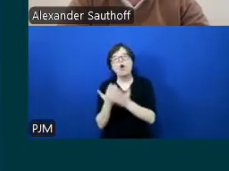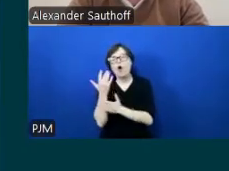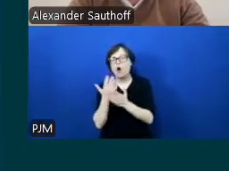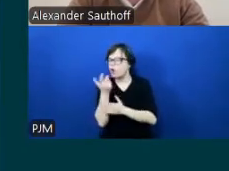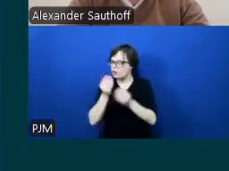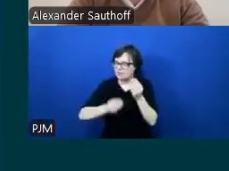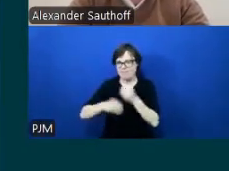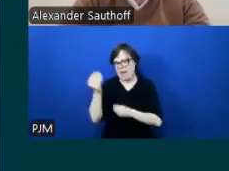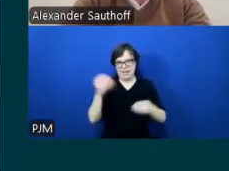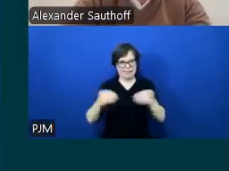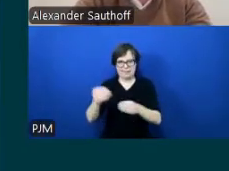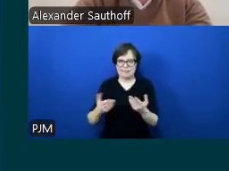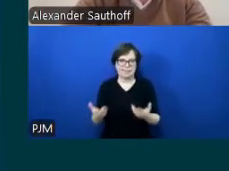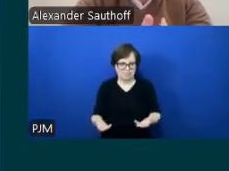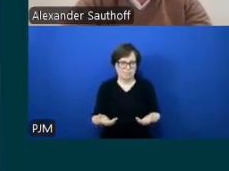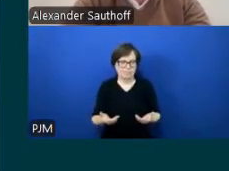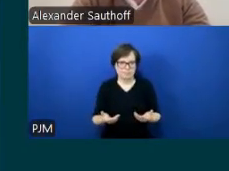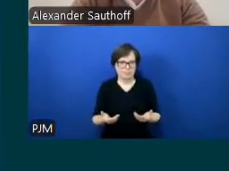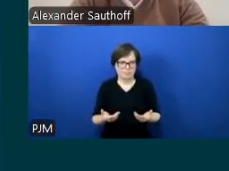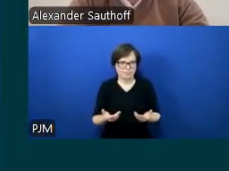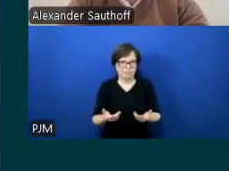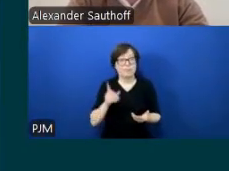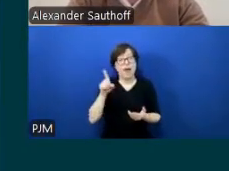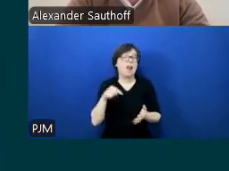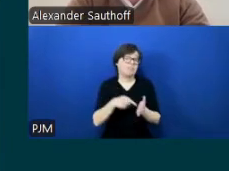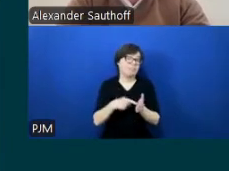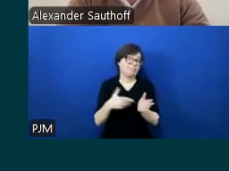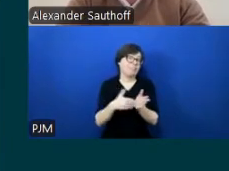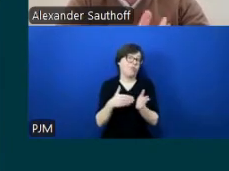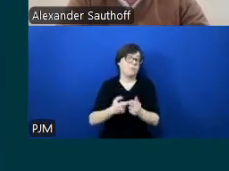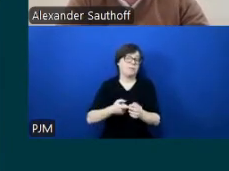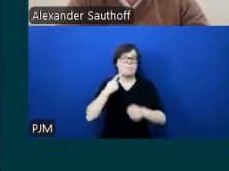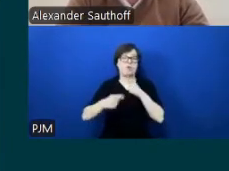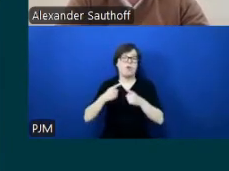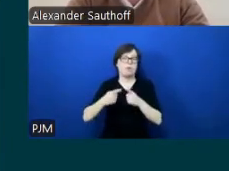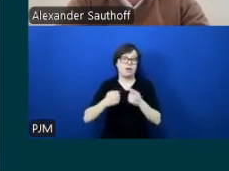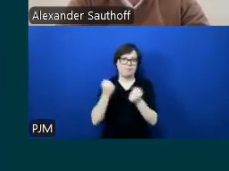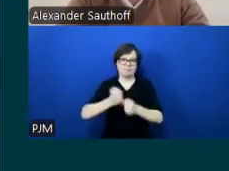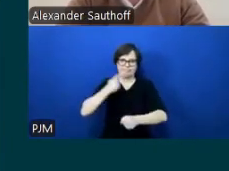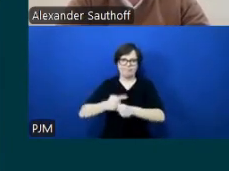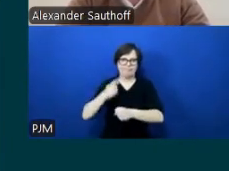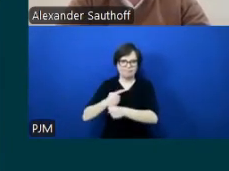strong political will, and from the cities and from city officials and municipalities and